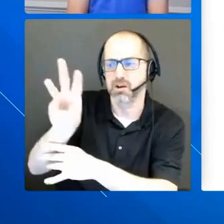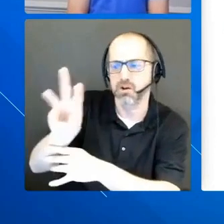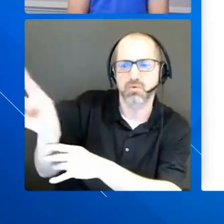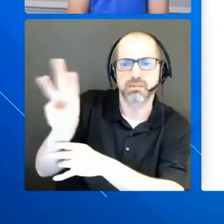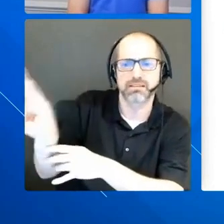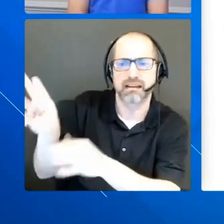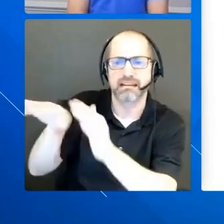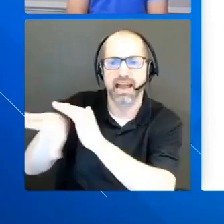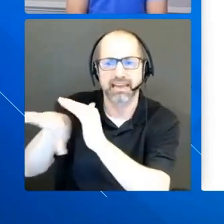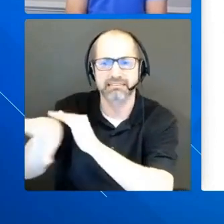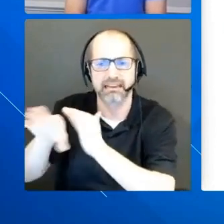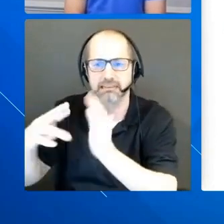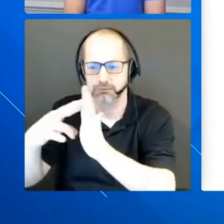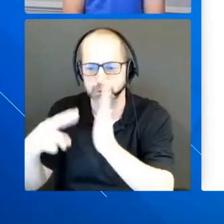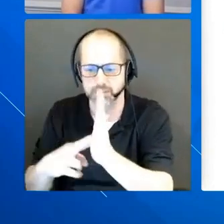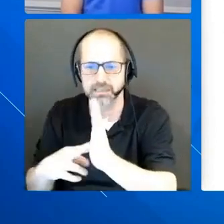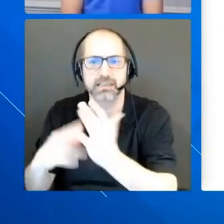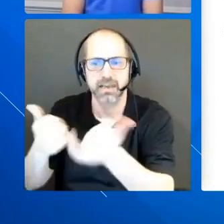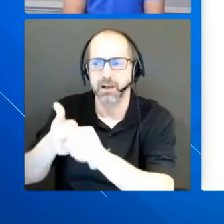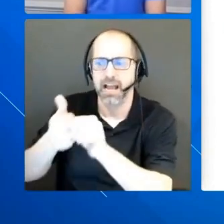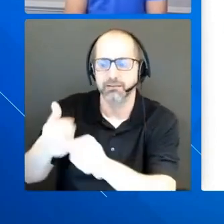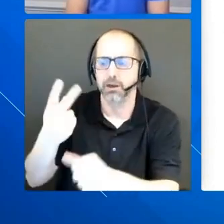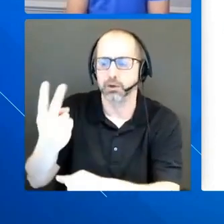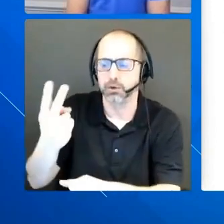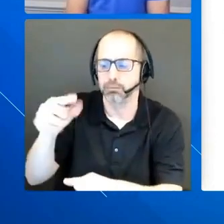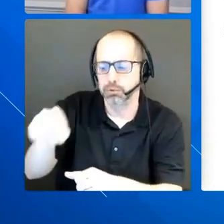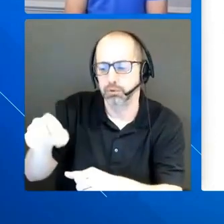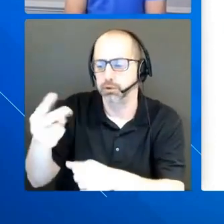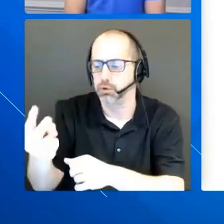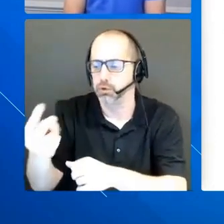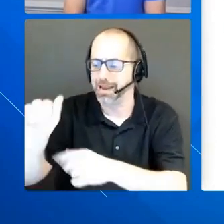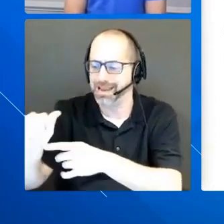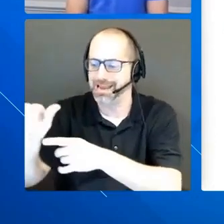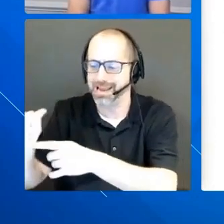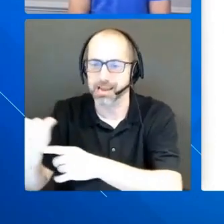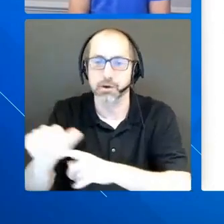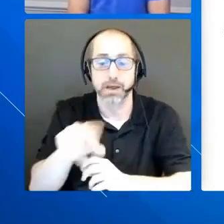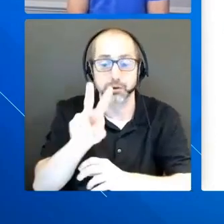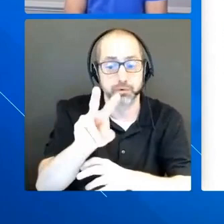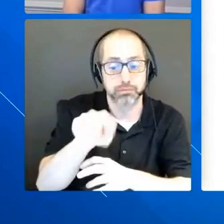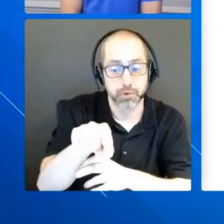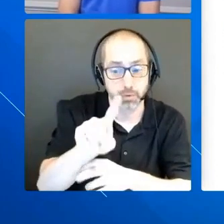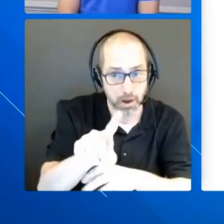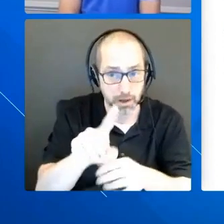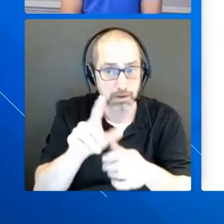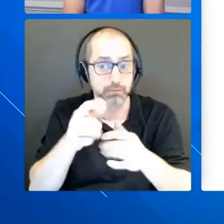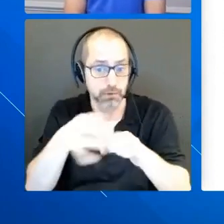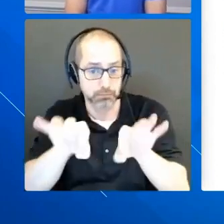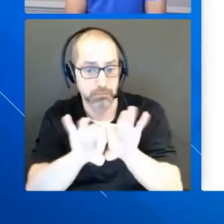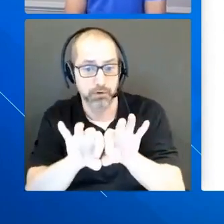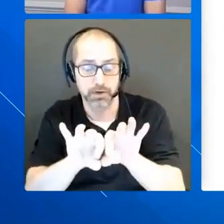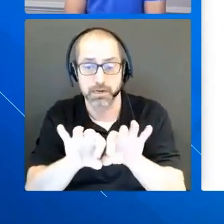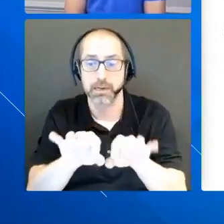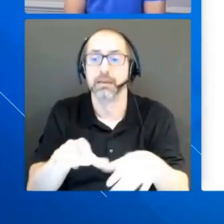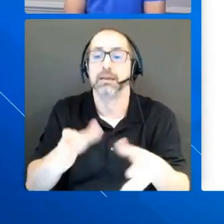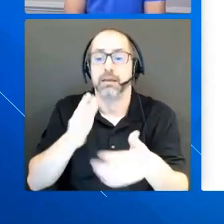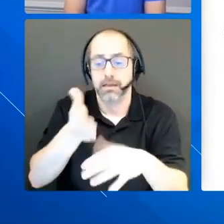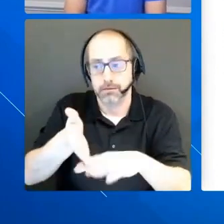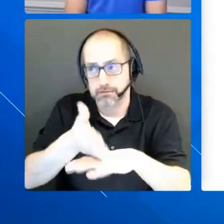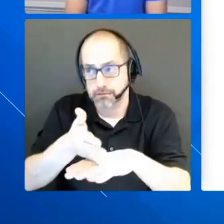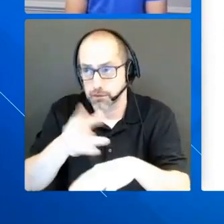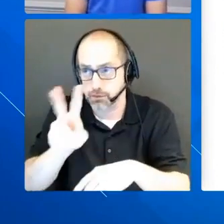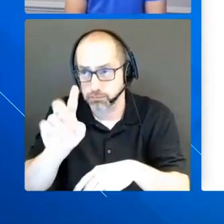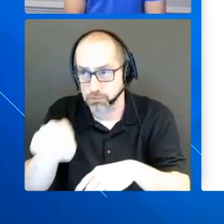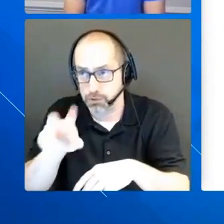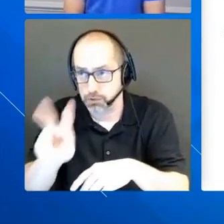now follow 2.2 AA. 2.2 was the big one was 2.1. That was updated to 2.2 back in, I